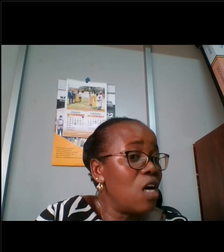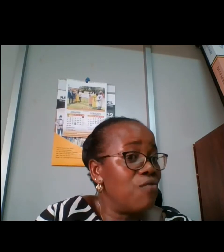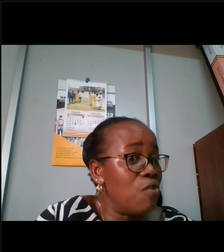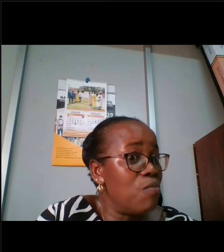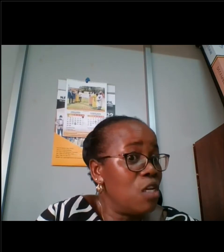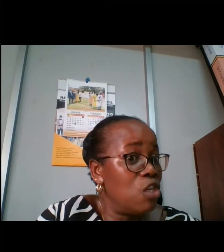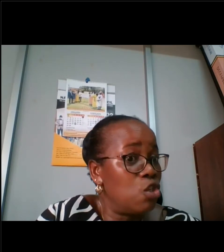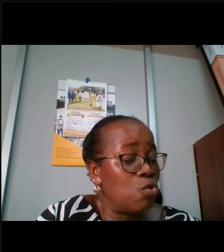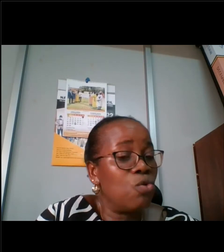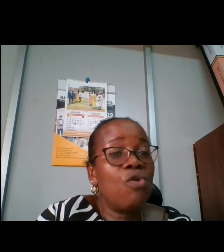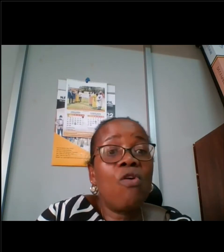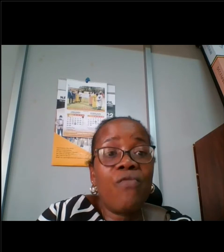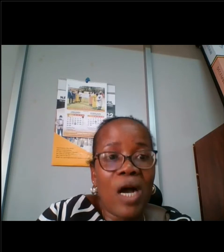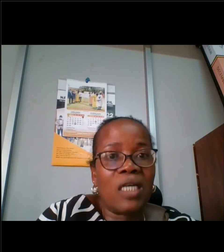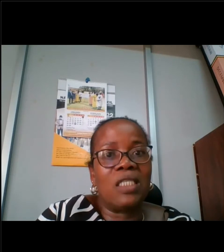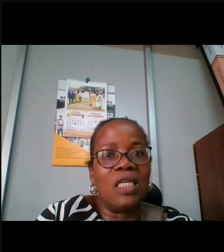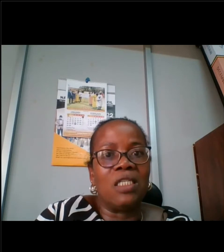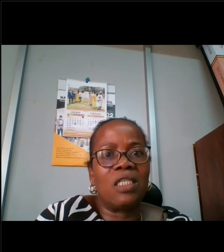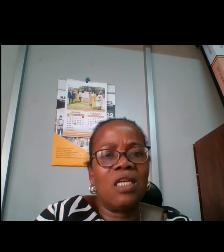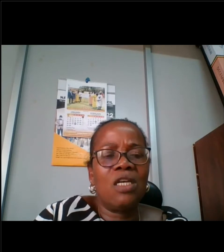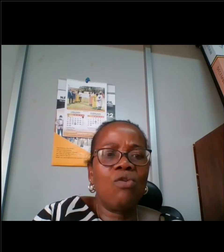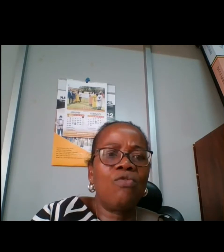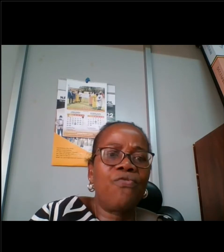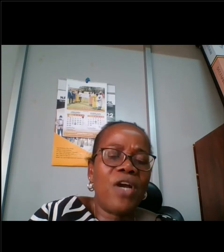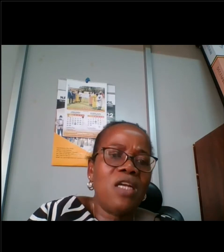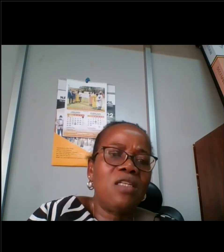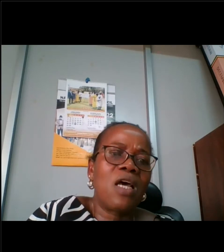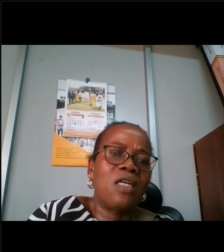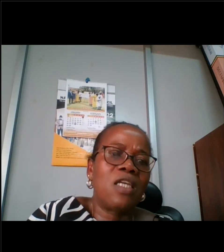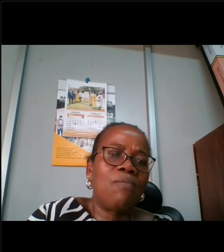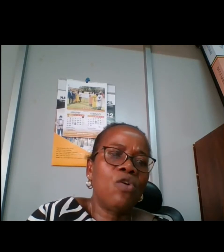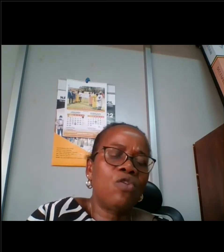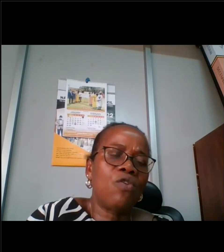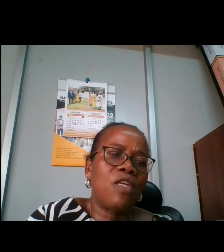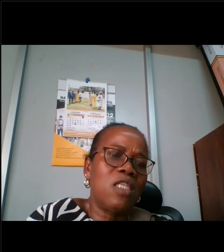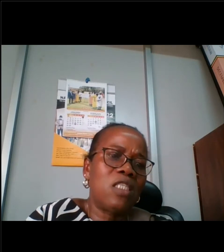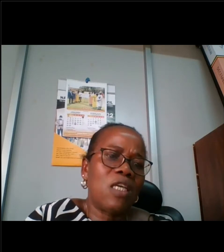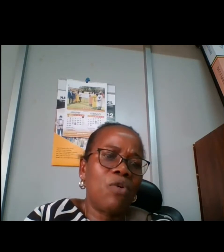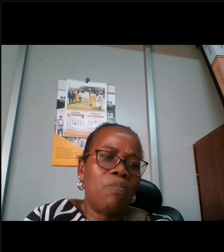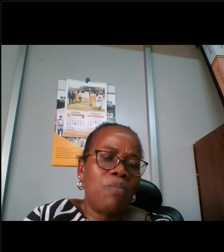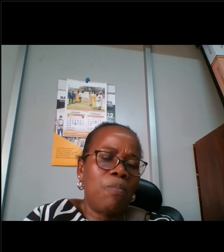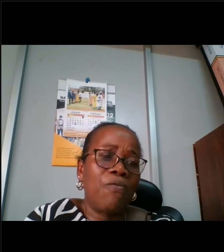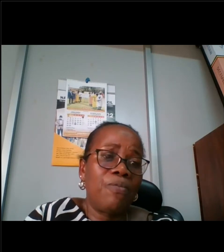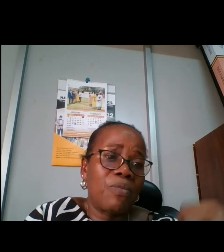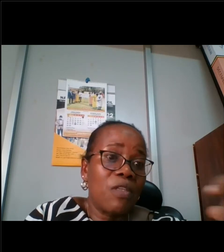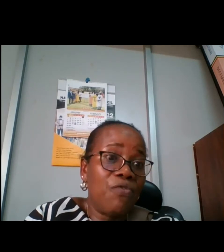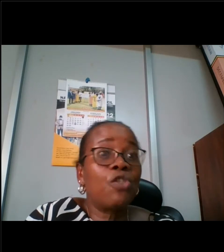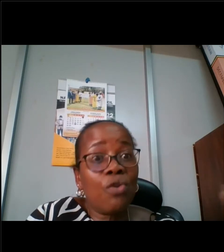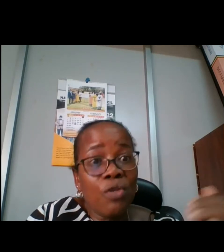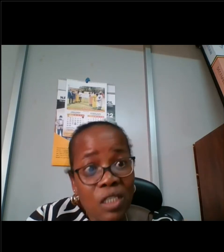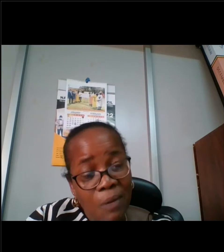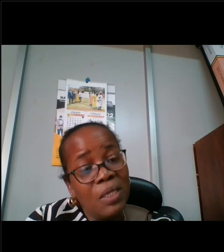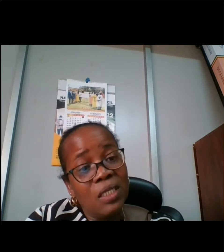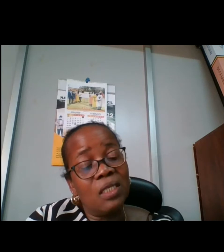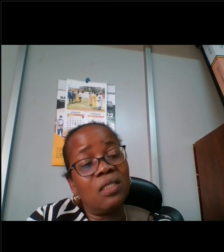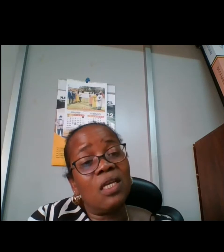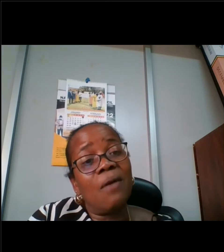really have a very big issue of accidents. You'll find that most of the disabled people,